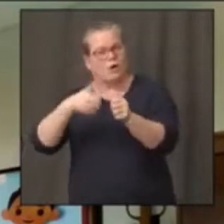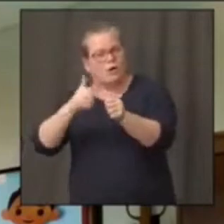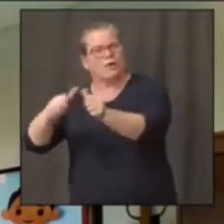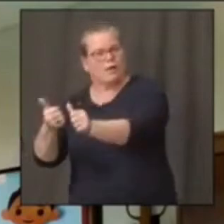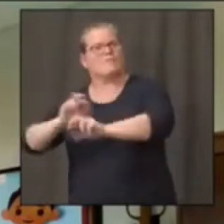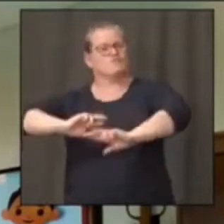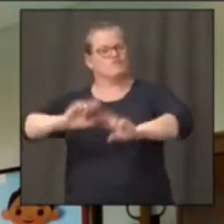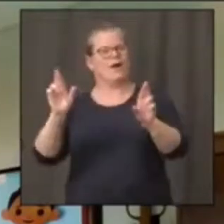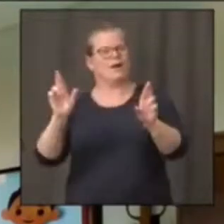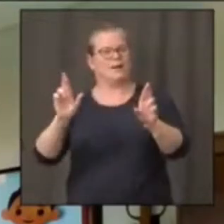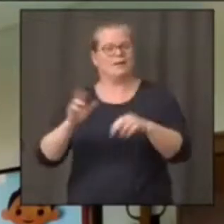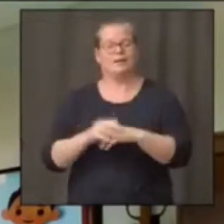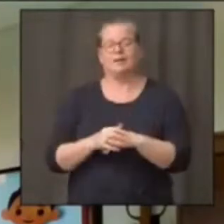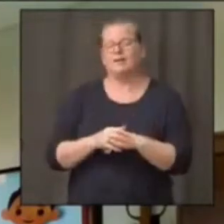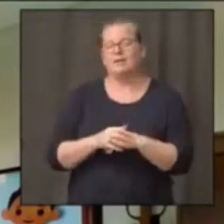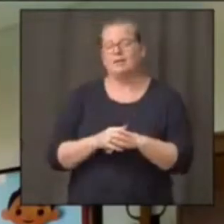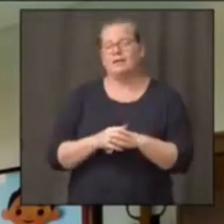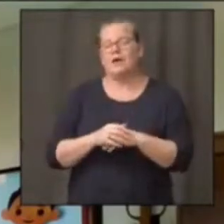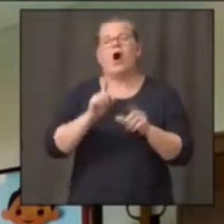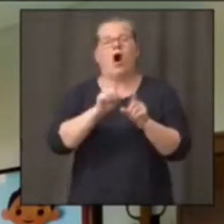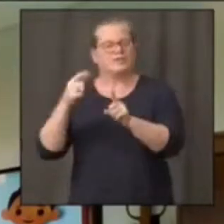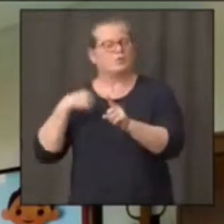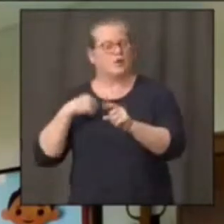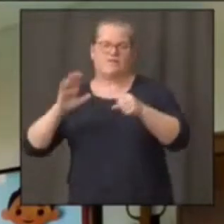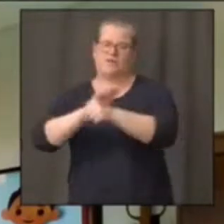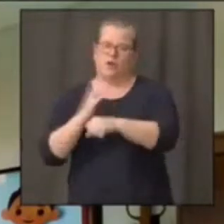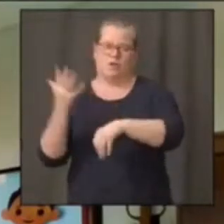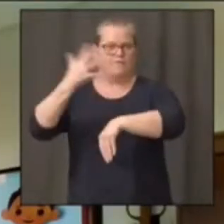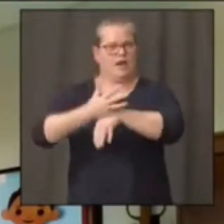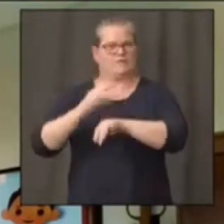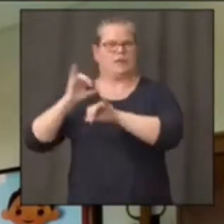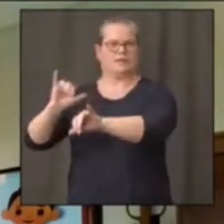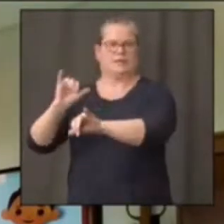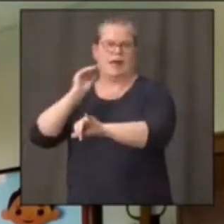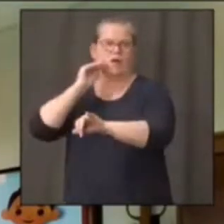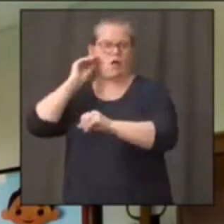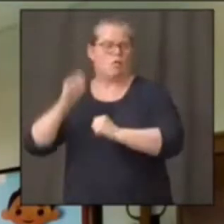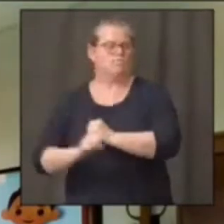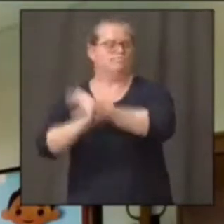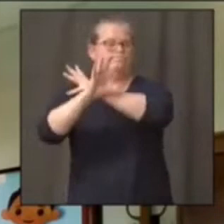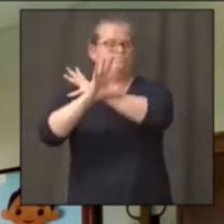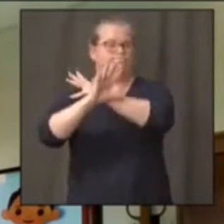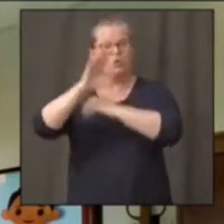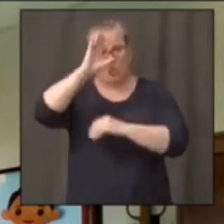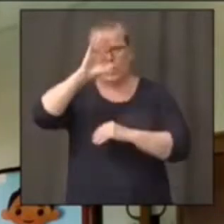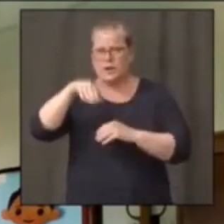lastly, the remote. And we know that many students experience remote learning for the first time